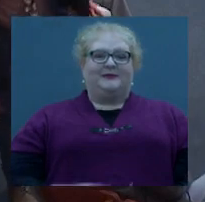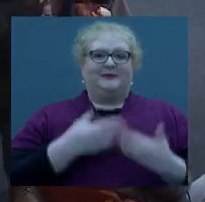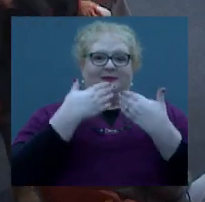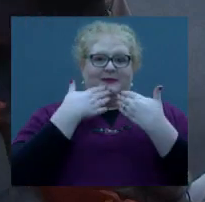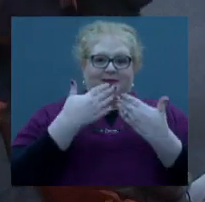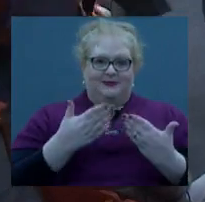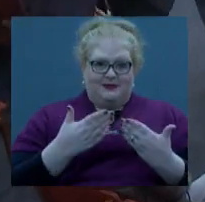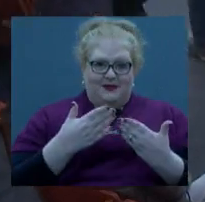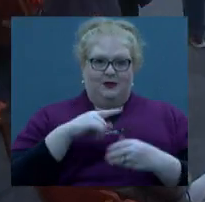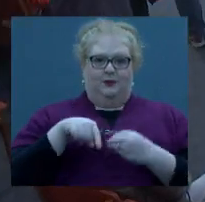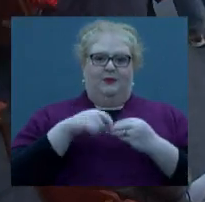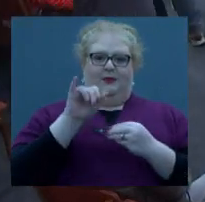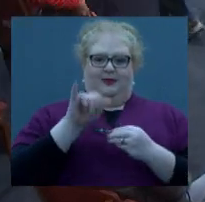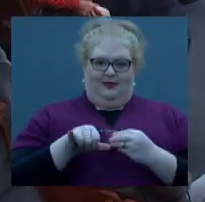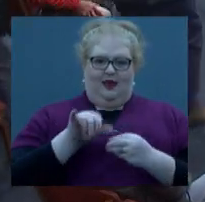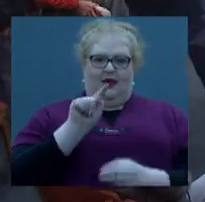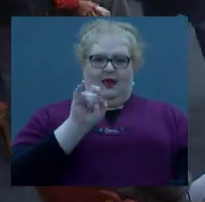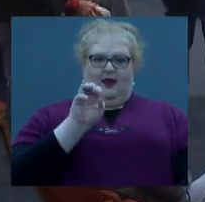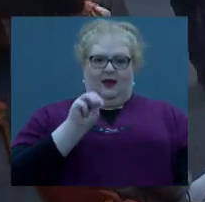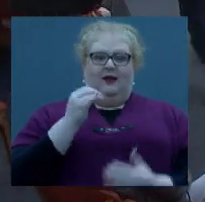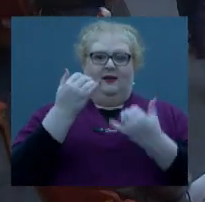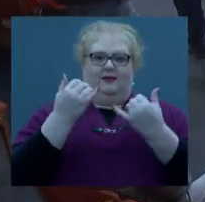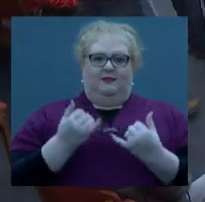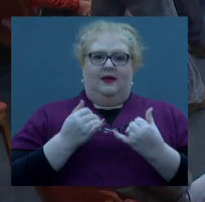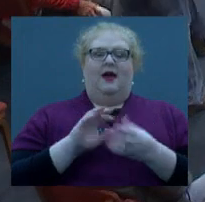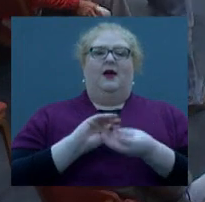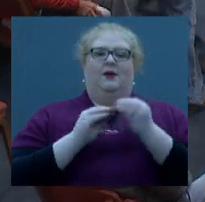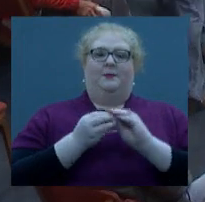Thank you on that item. Item 8,